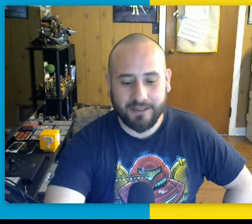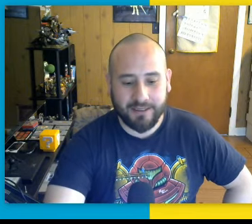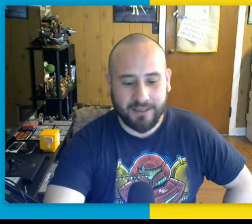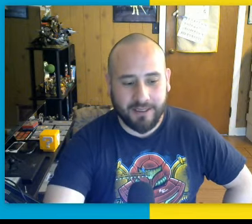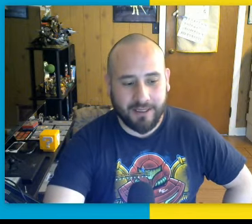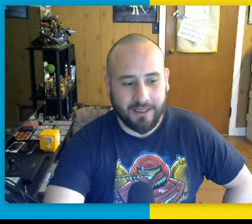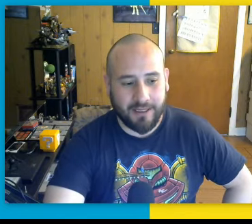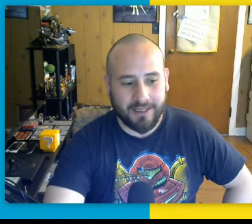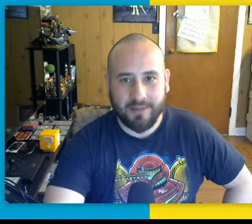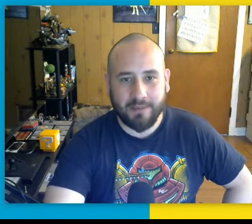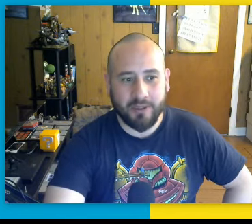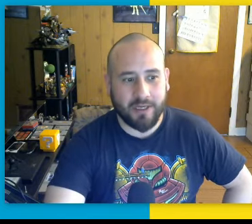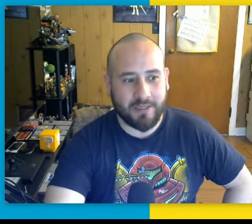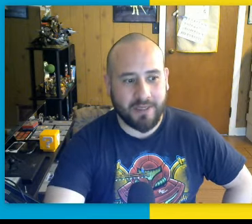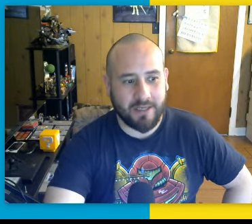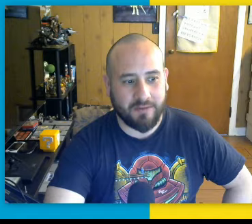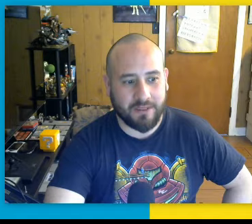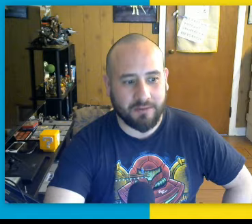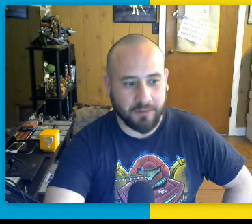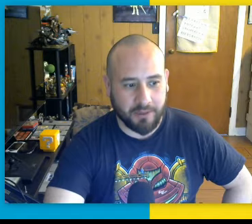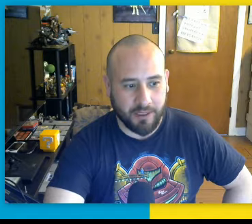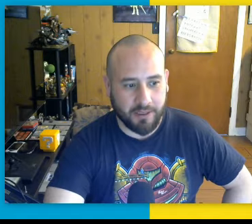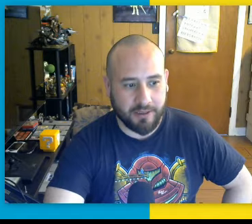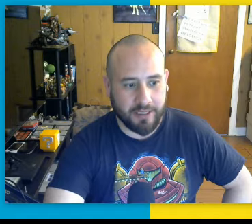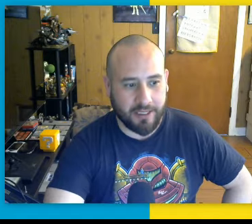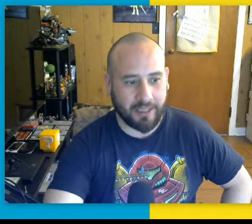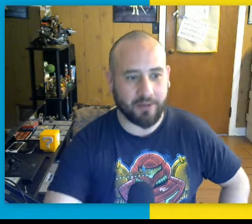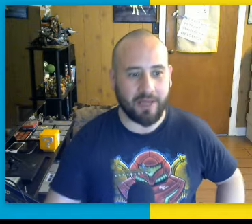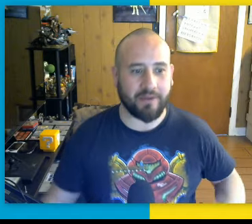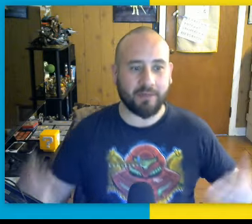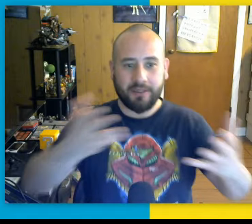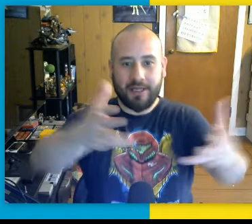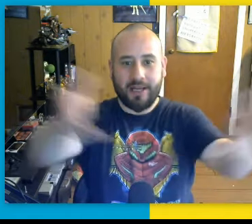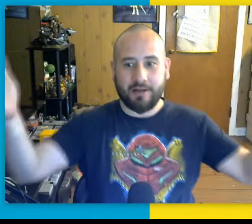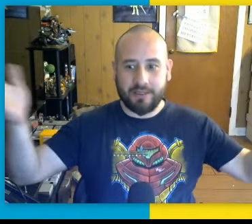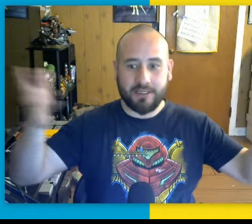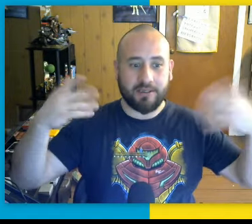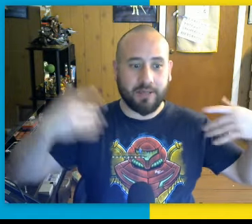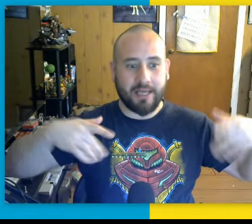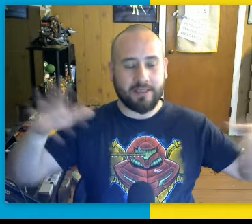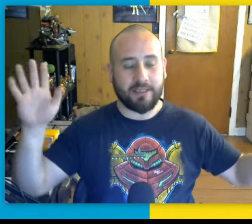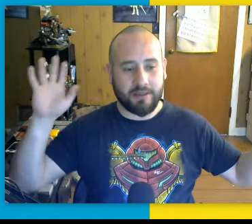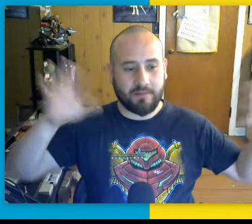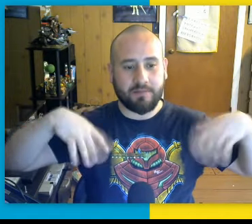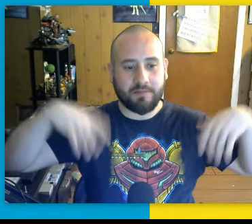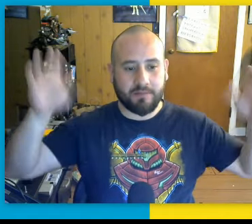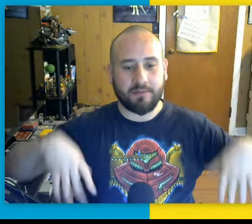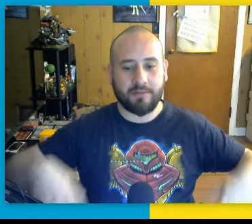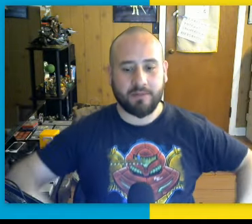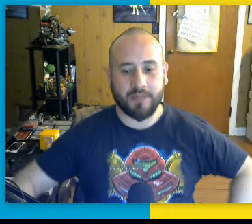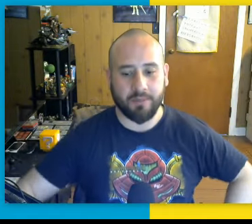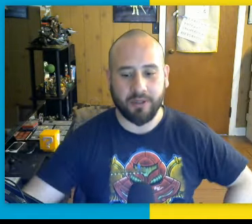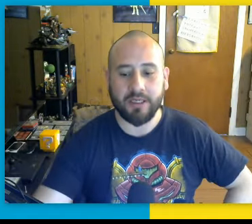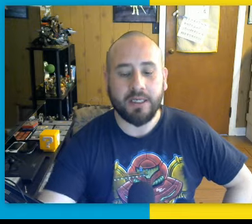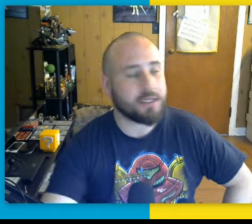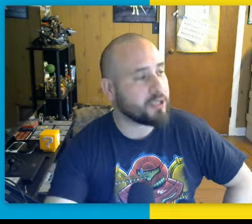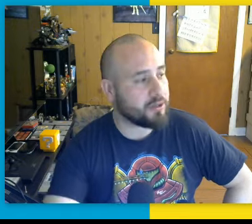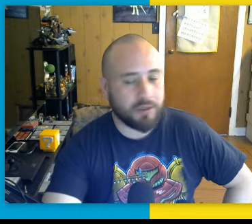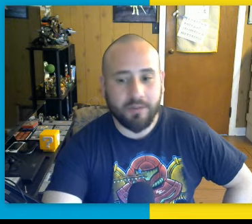fun, except that I'm talking to myself and it's just really weird that I don't have anyone there. It's just you guys and the